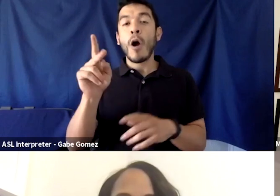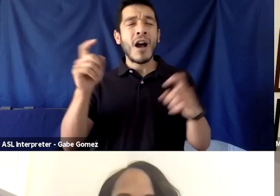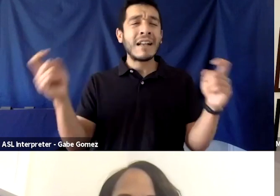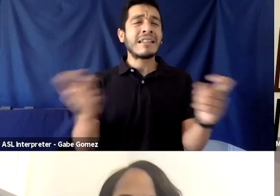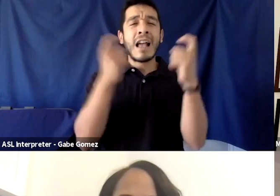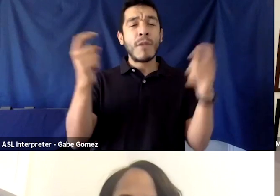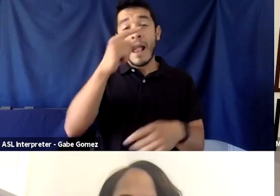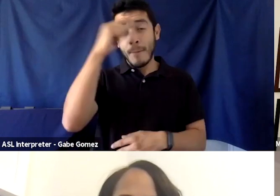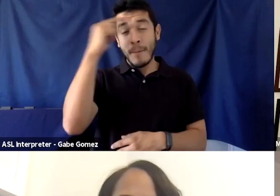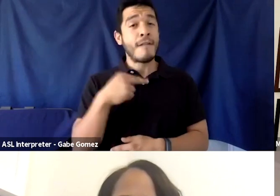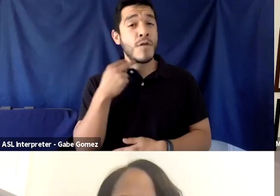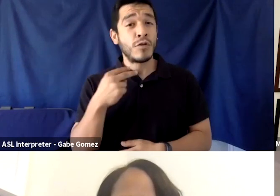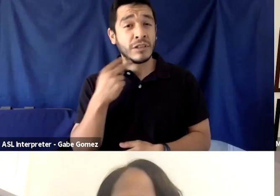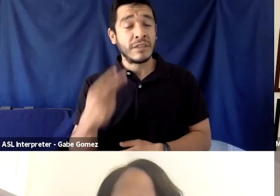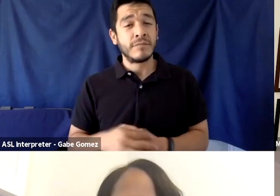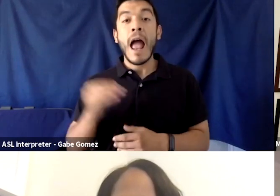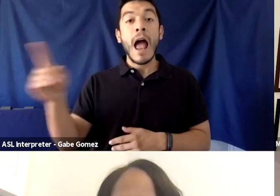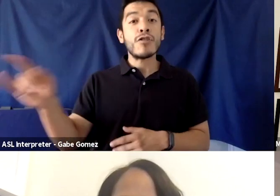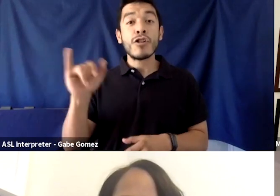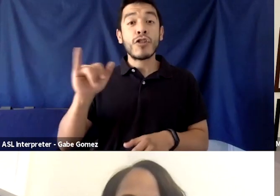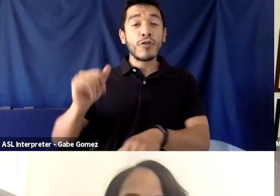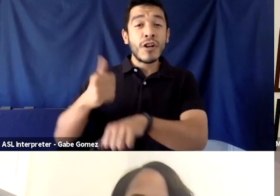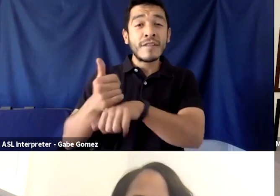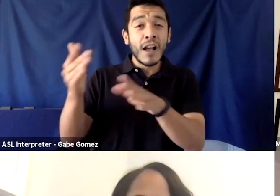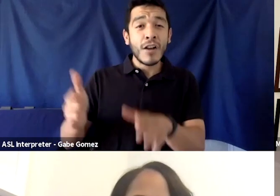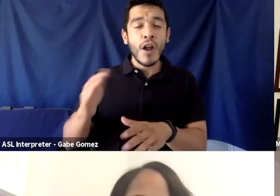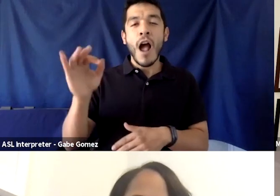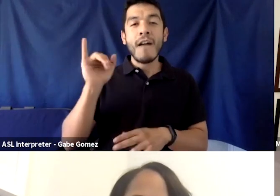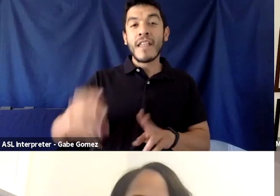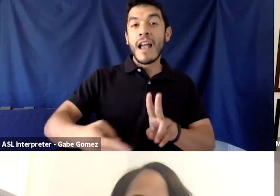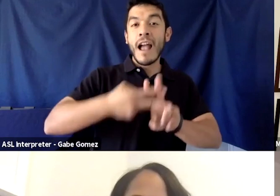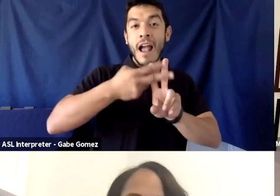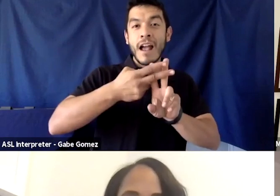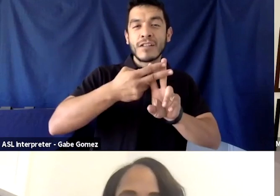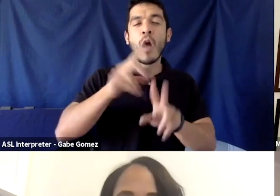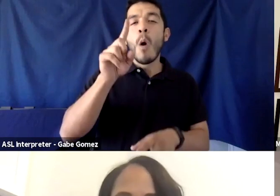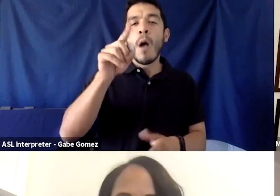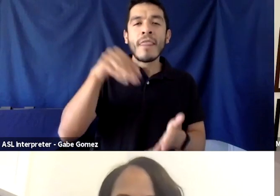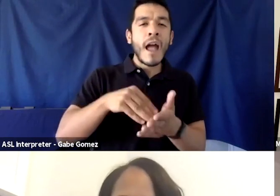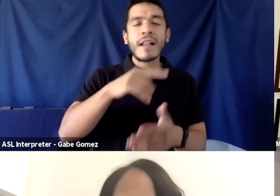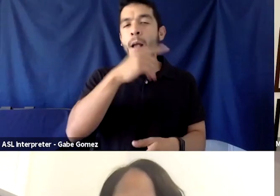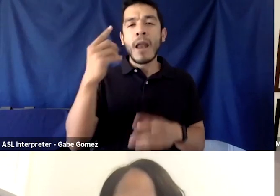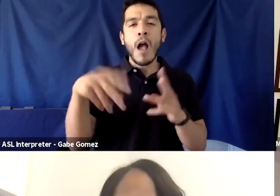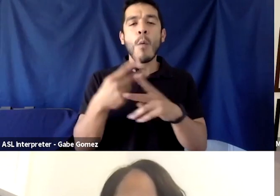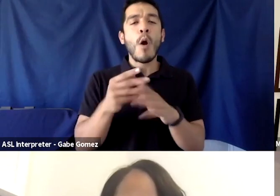she is the founder of the global hashtag 1000 Black Girl Books campaign, which collects and donates children's books